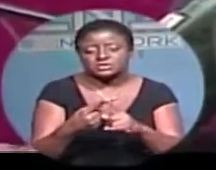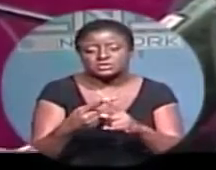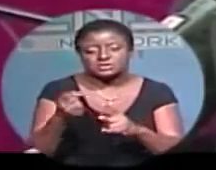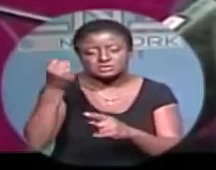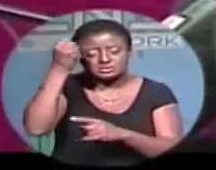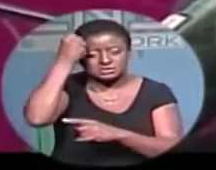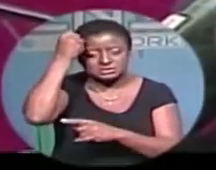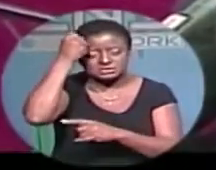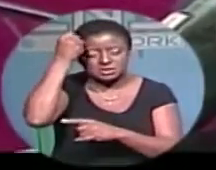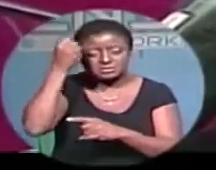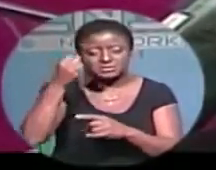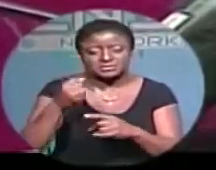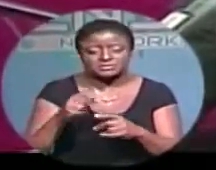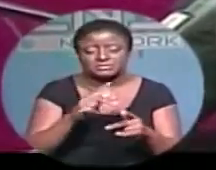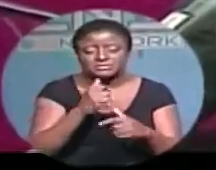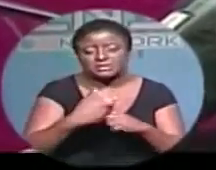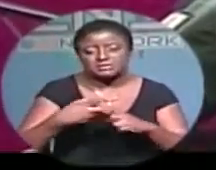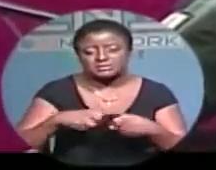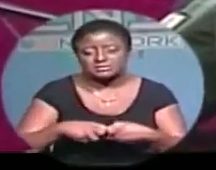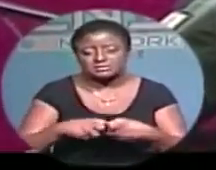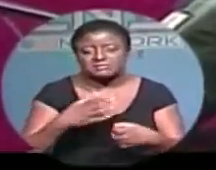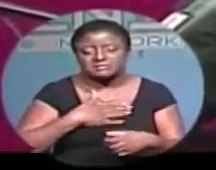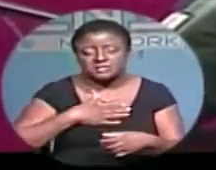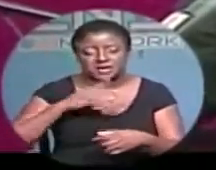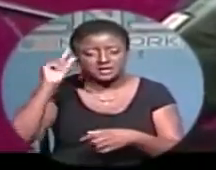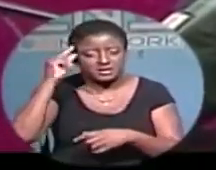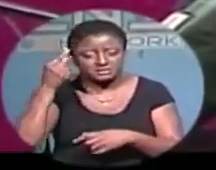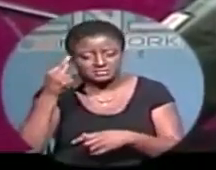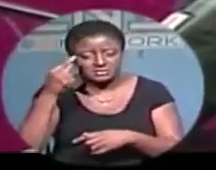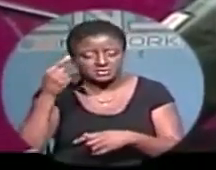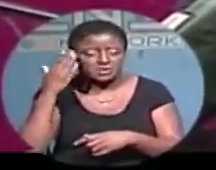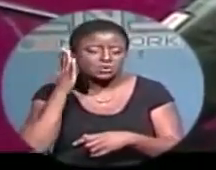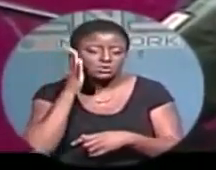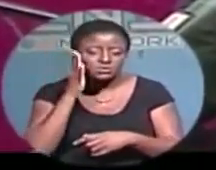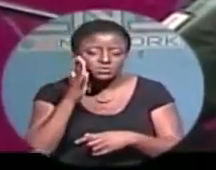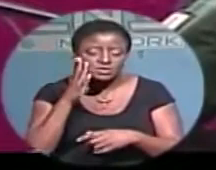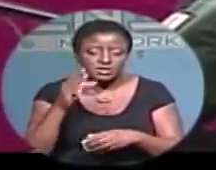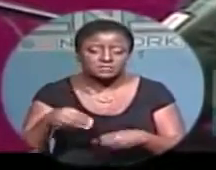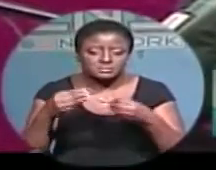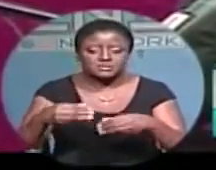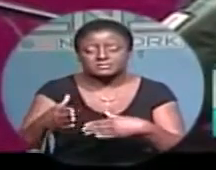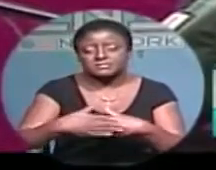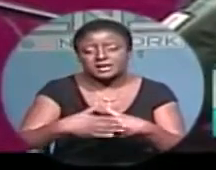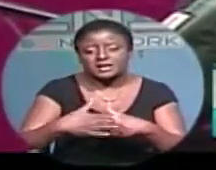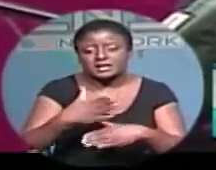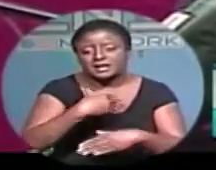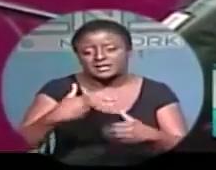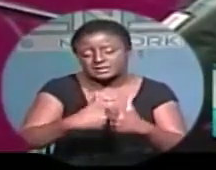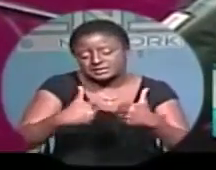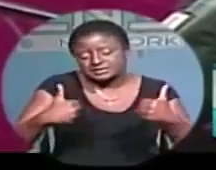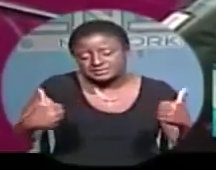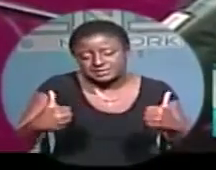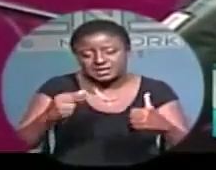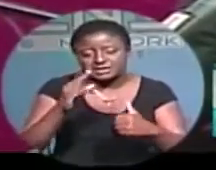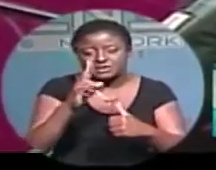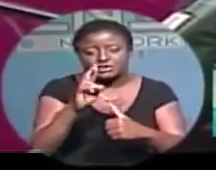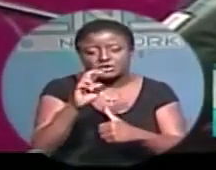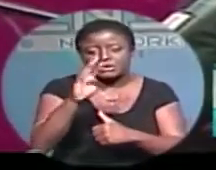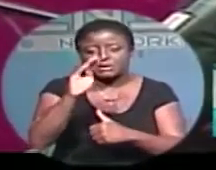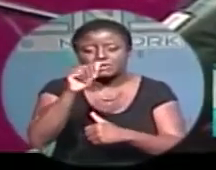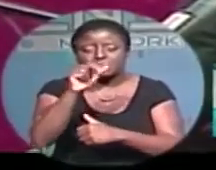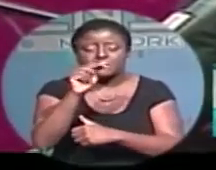government will immediately reinstate and expand the urban renewal program to serve as a